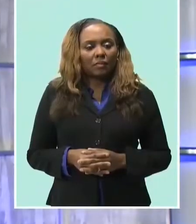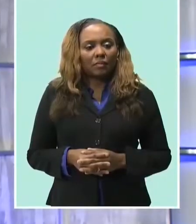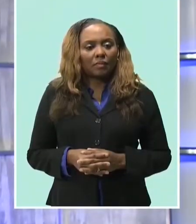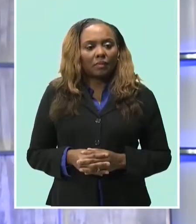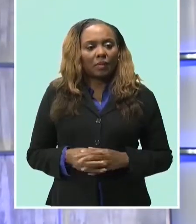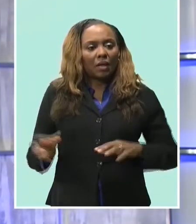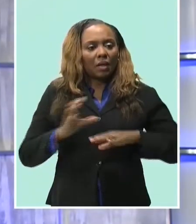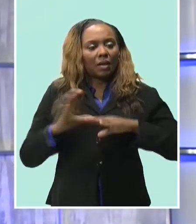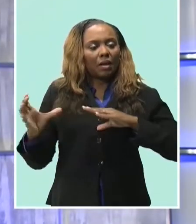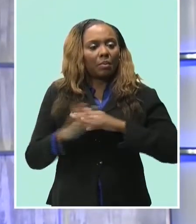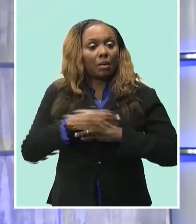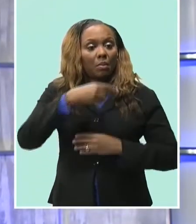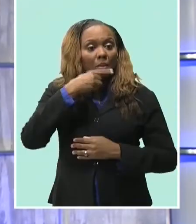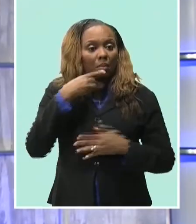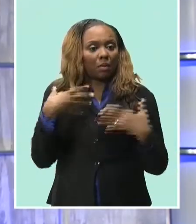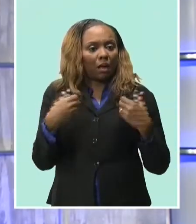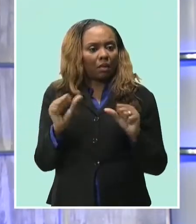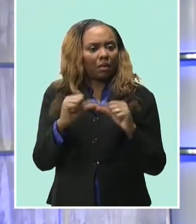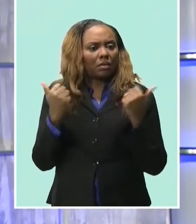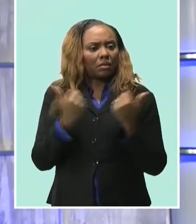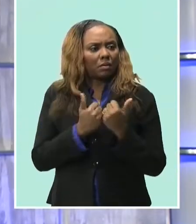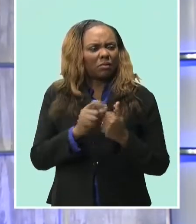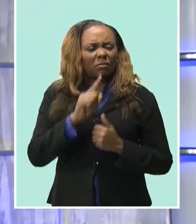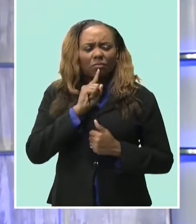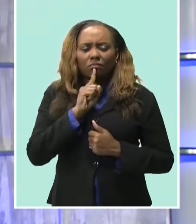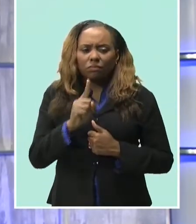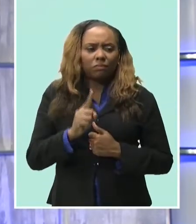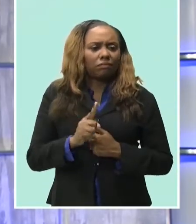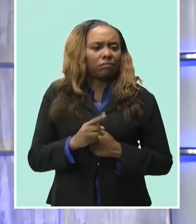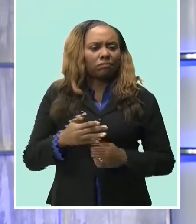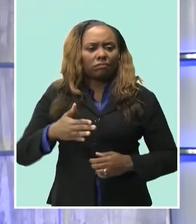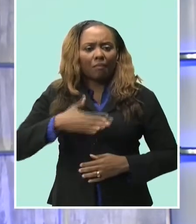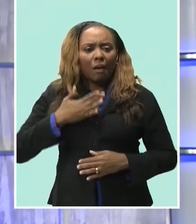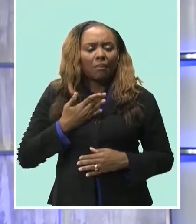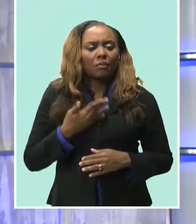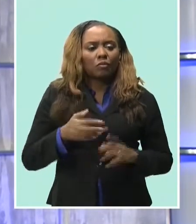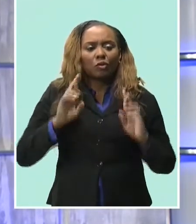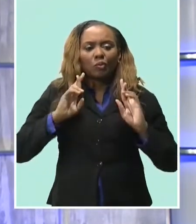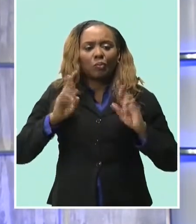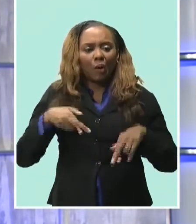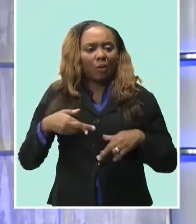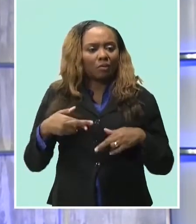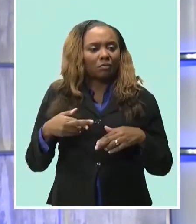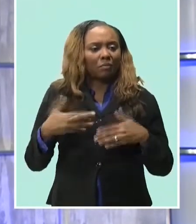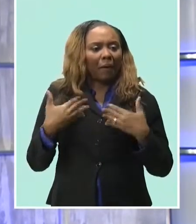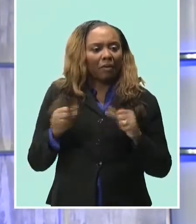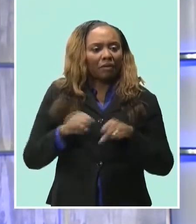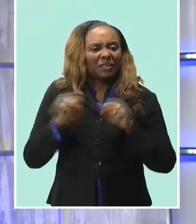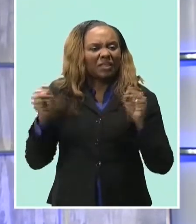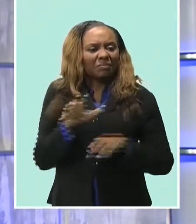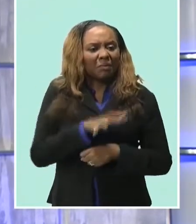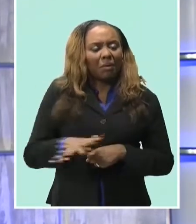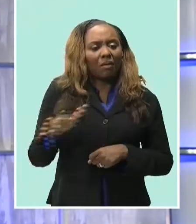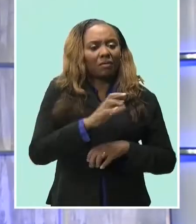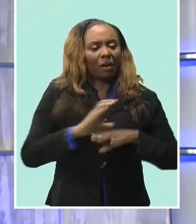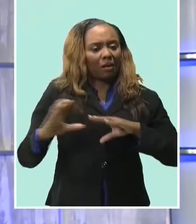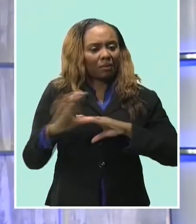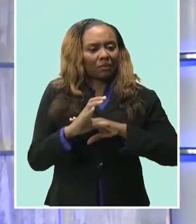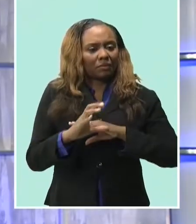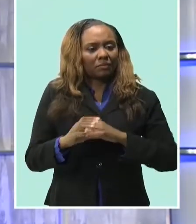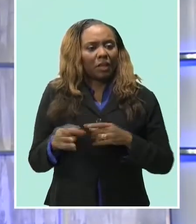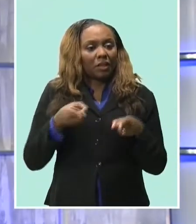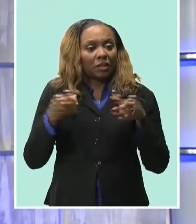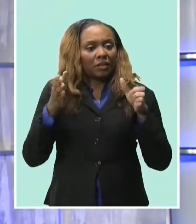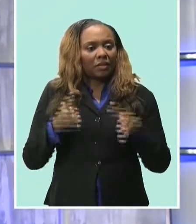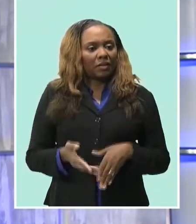The Caribbean Public Health Agency is pleased with the response by public health systems across the region to COVID-19. Executive